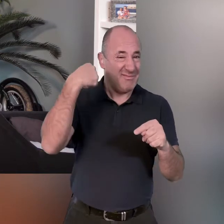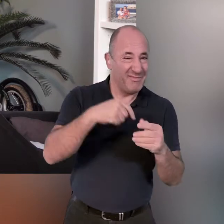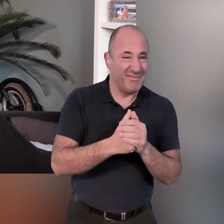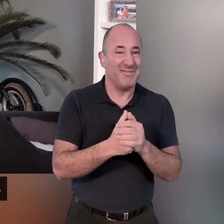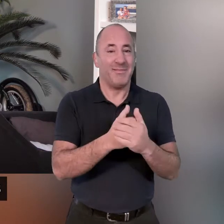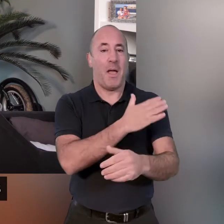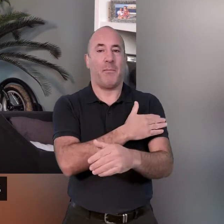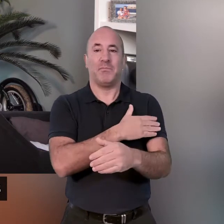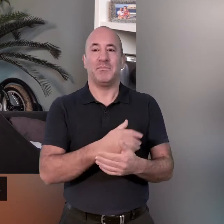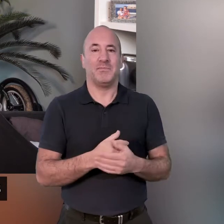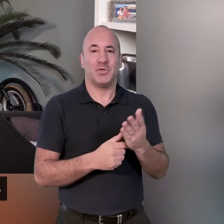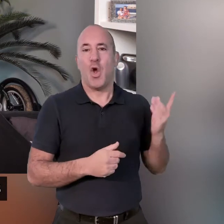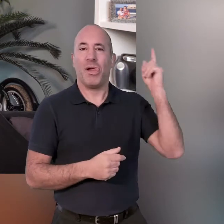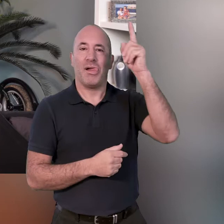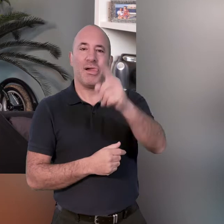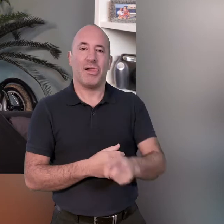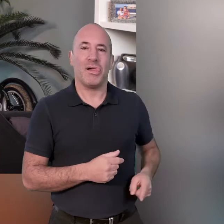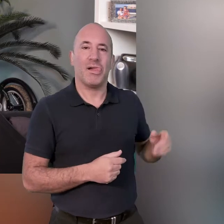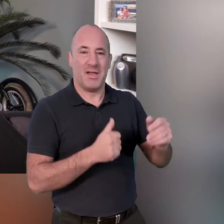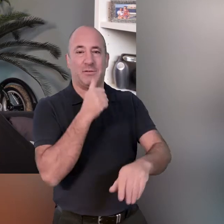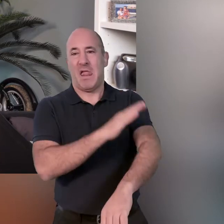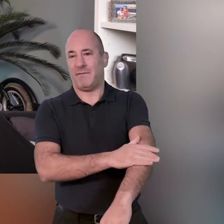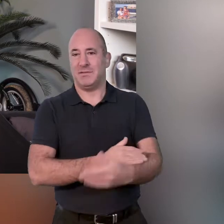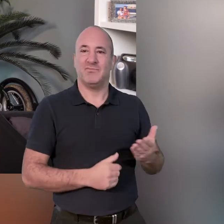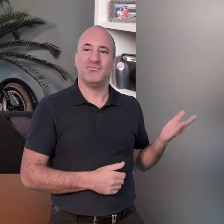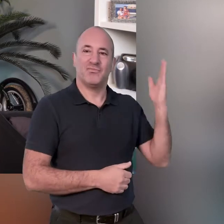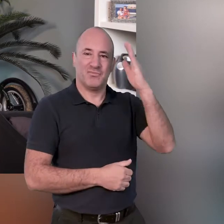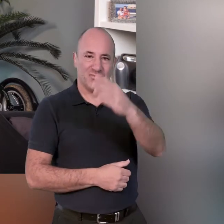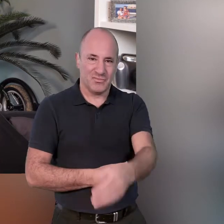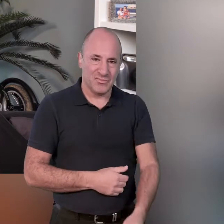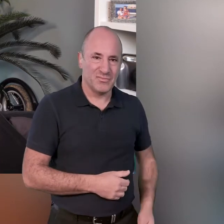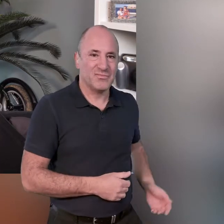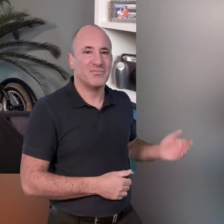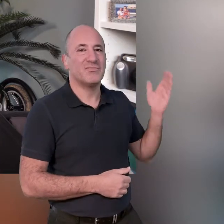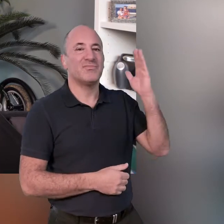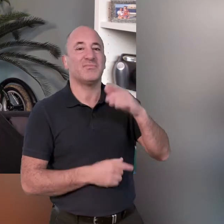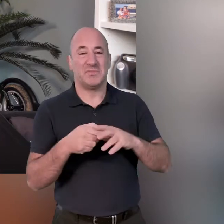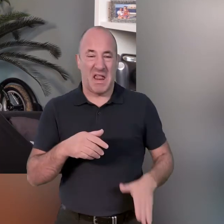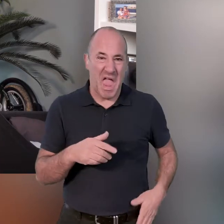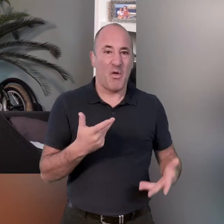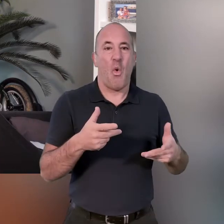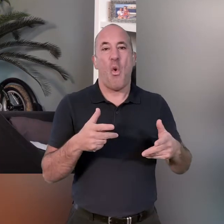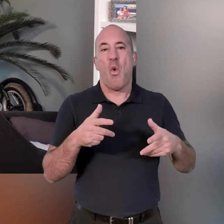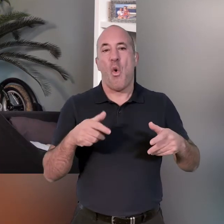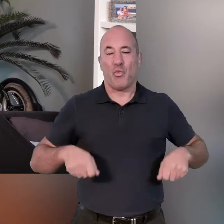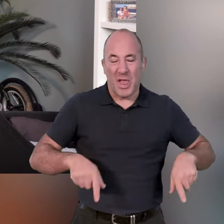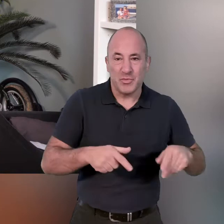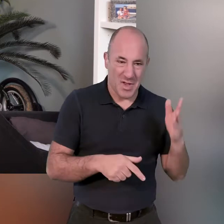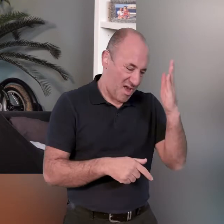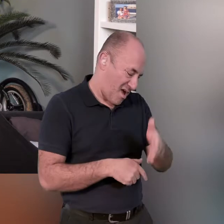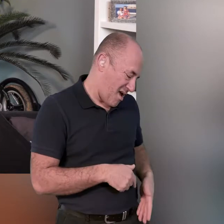like before, we're going to start swinging our arms around in a big circle by the side of us, brushing past your ear and past your leg and